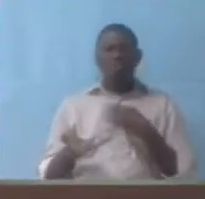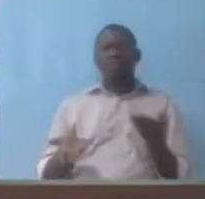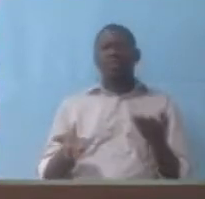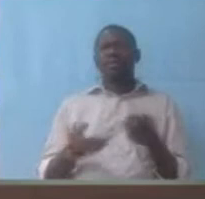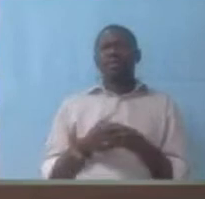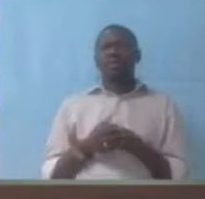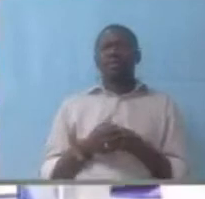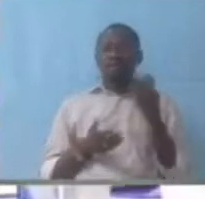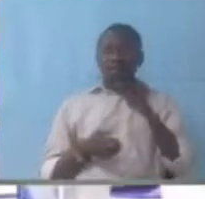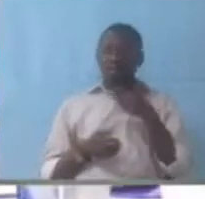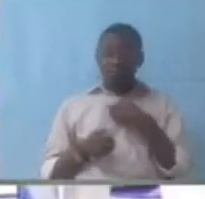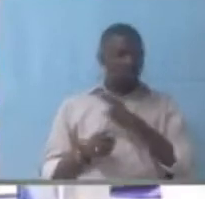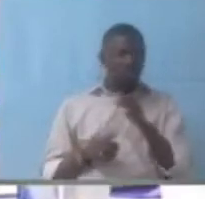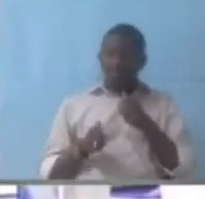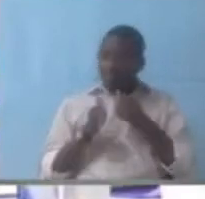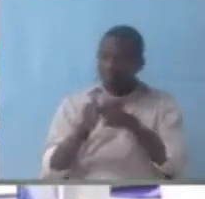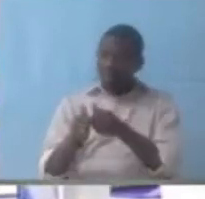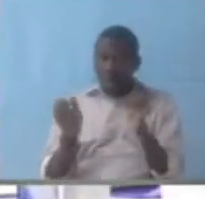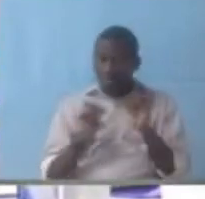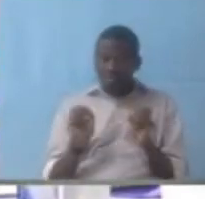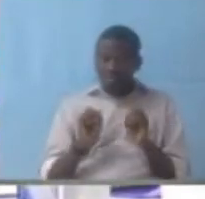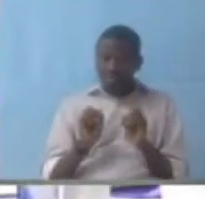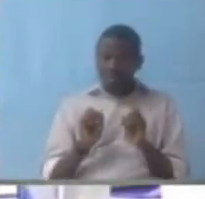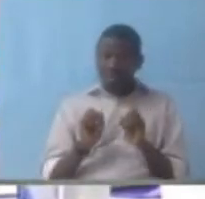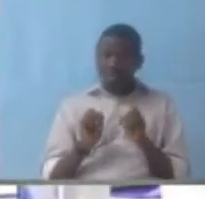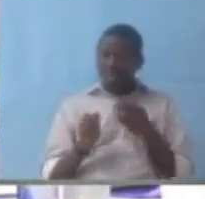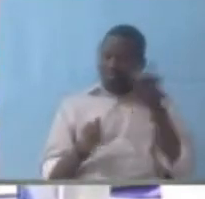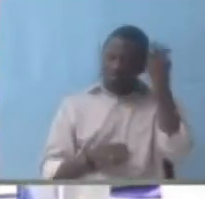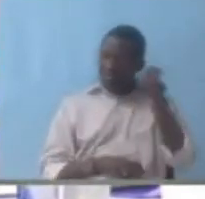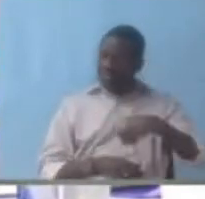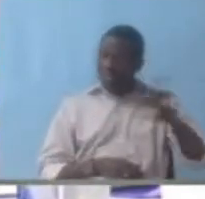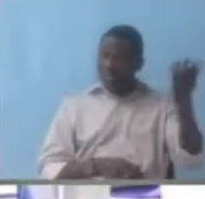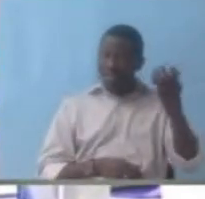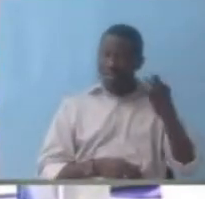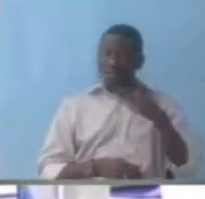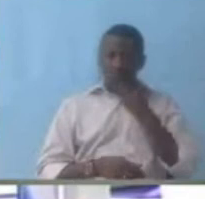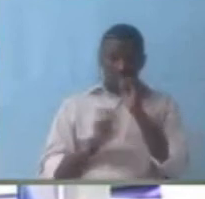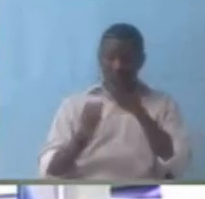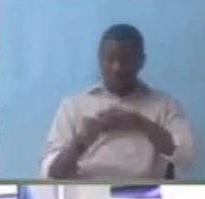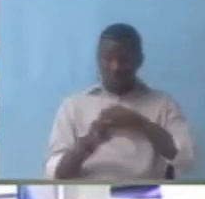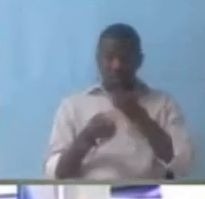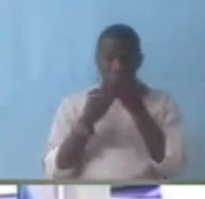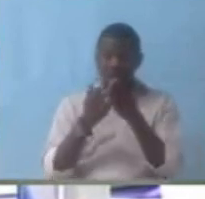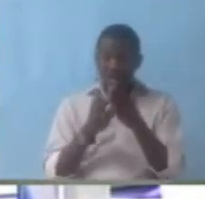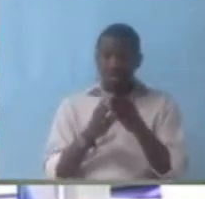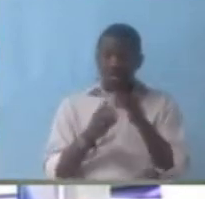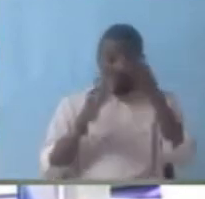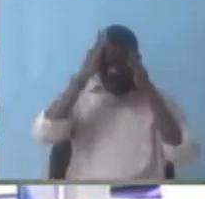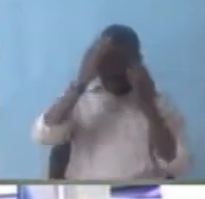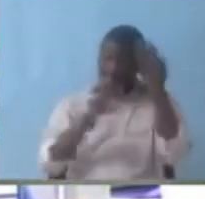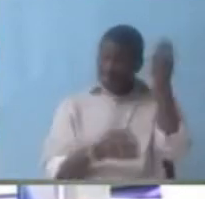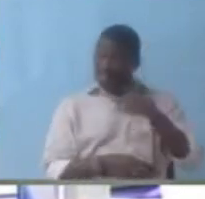needed. Even though it wasn't followed. And it was disregarded, as you said yourself.